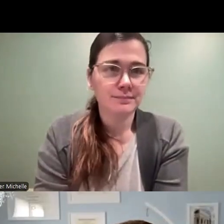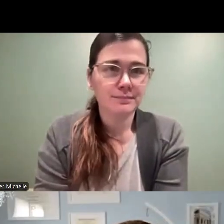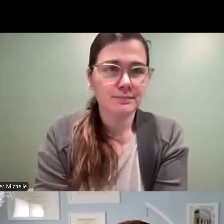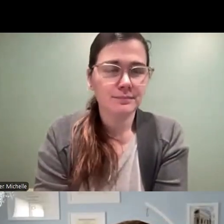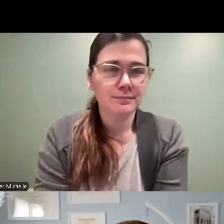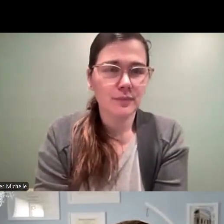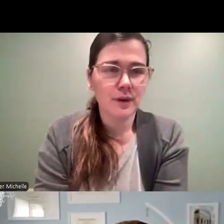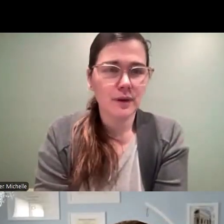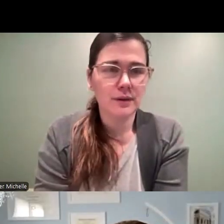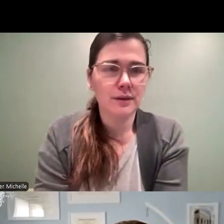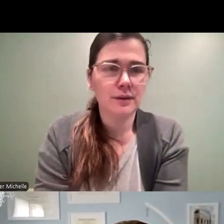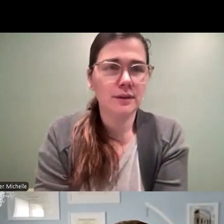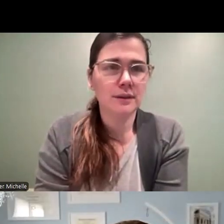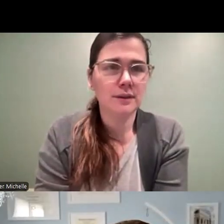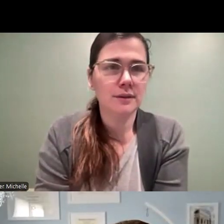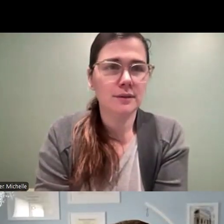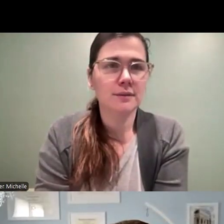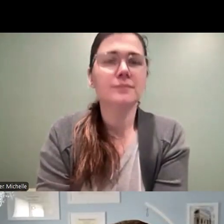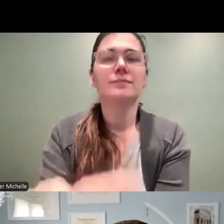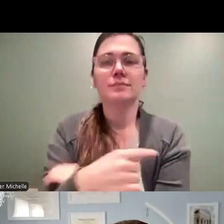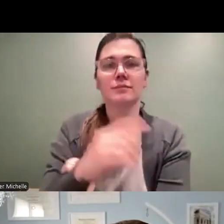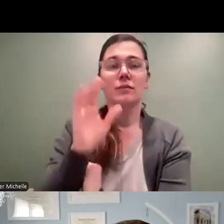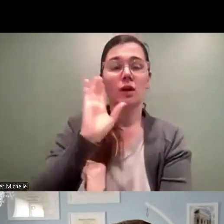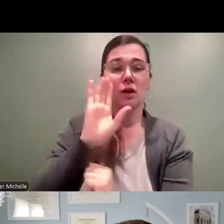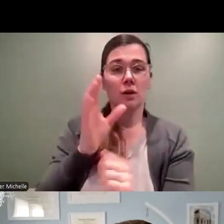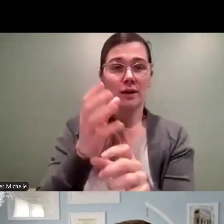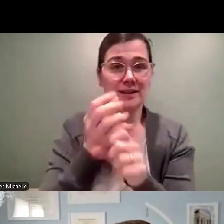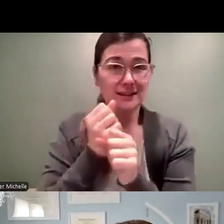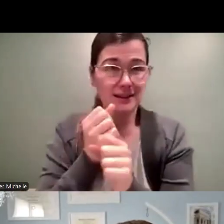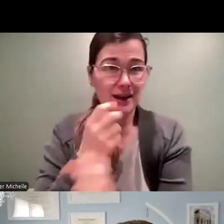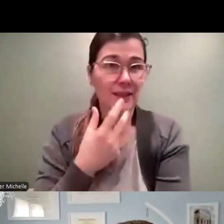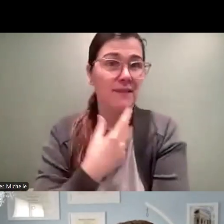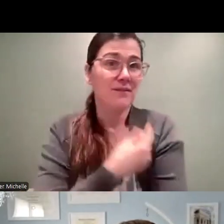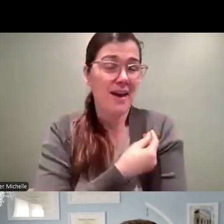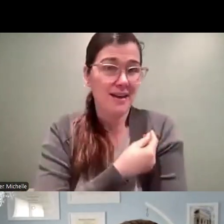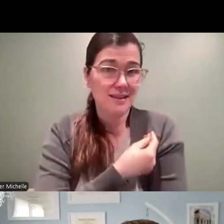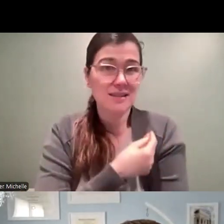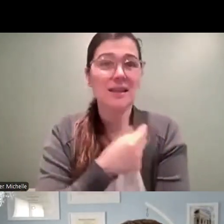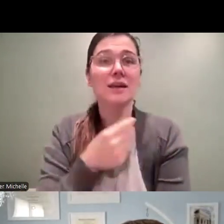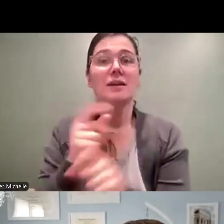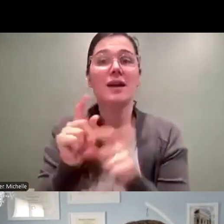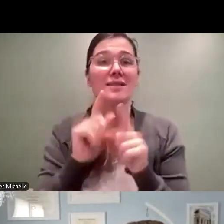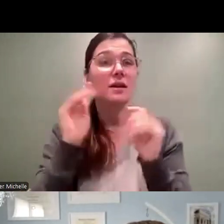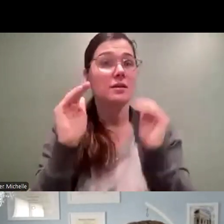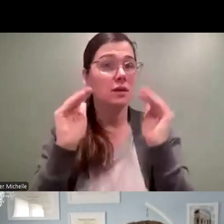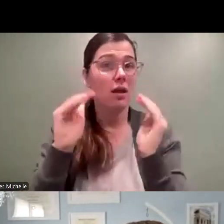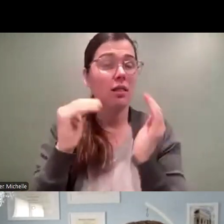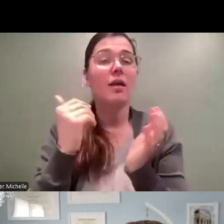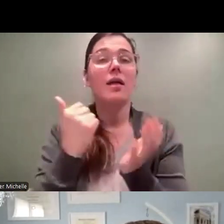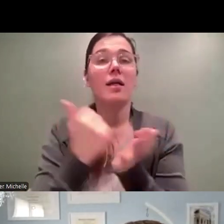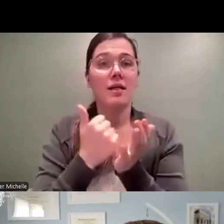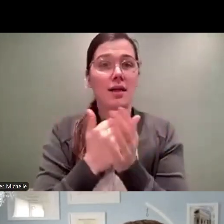as an adult help to prevent further outbreak if already infected with HPV?